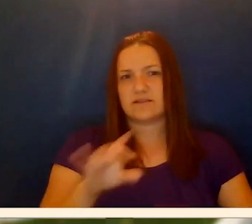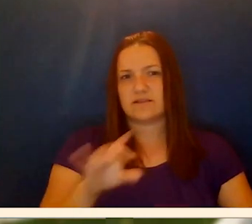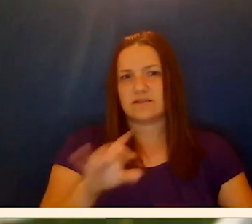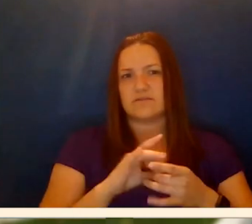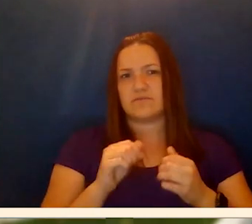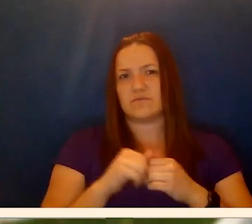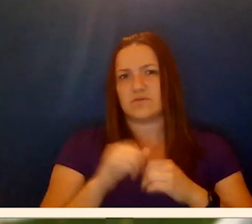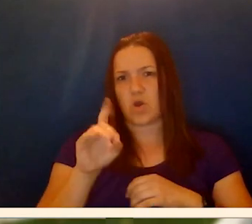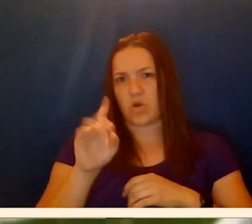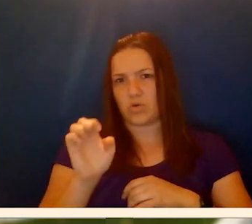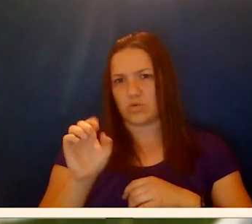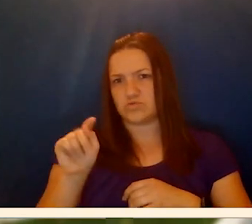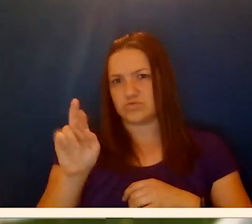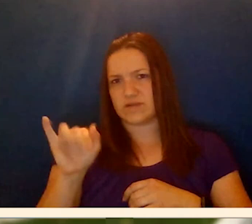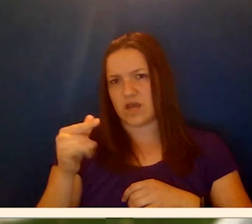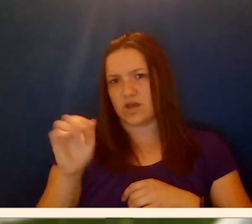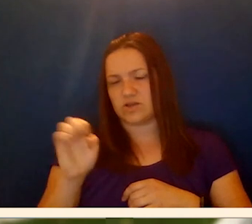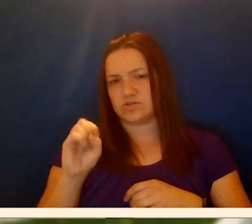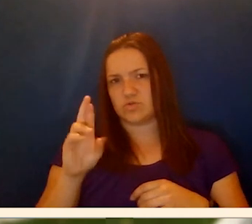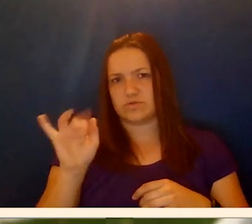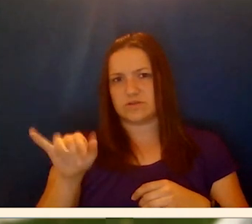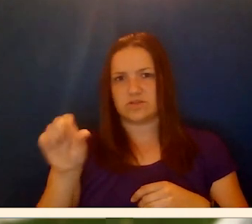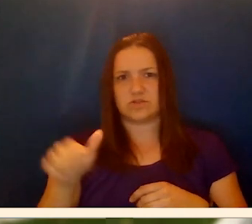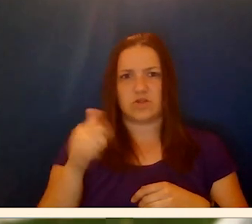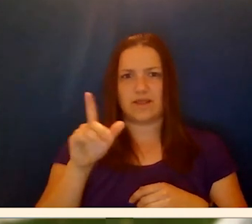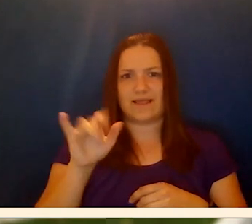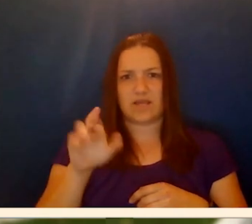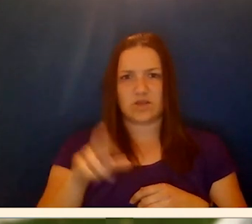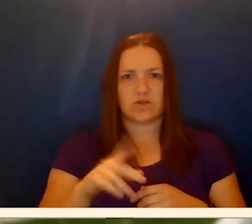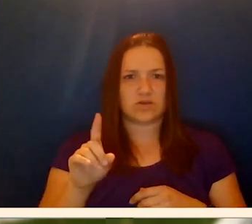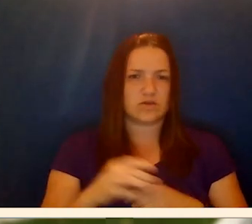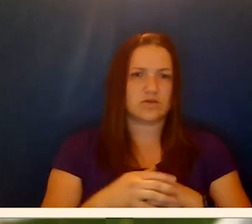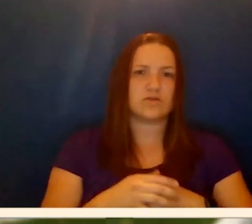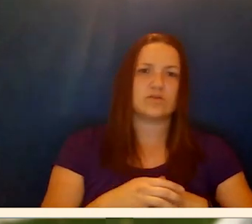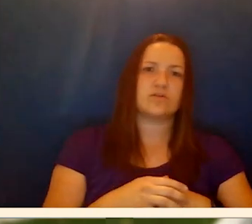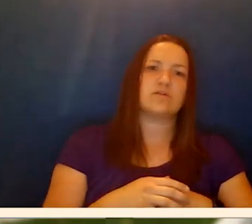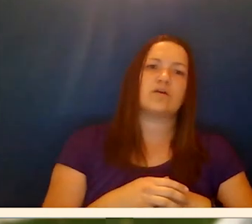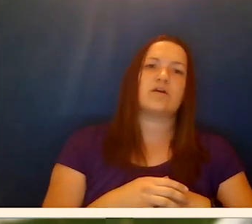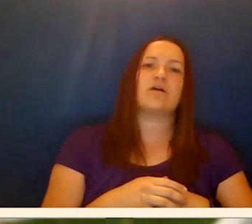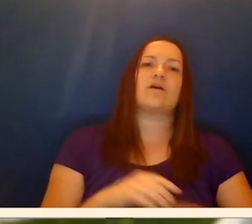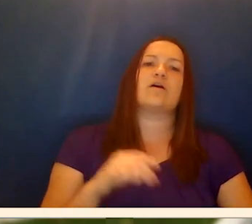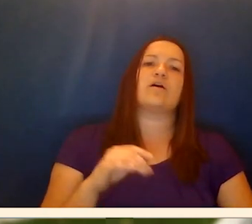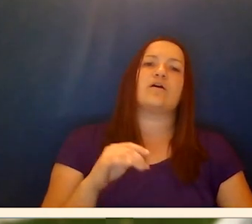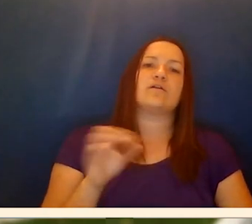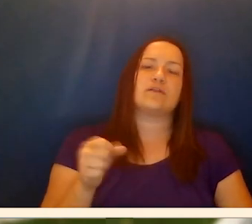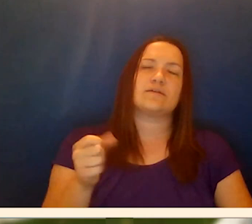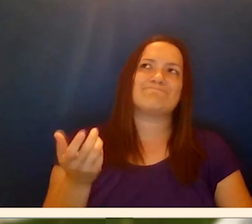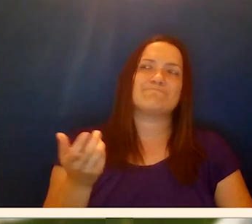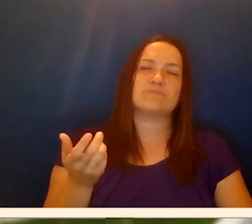code triage, or was that just another layer? Yeah, I mean, that certainly compounded the